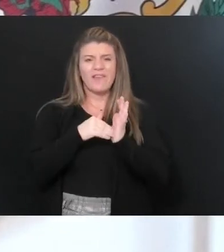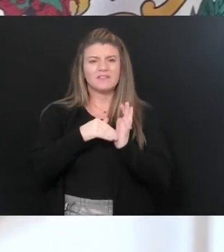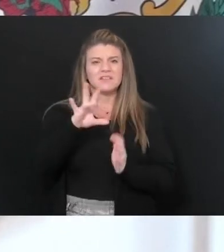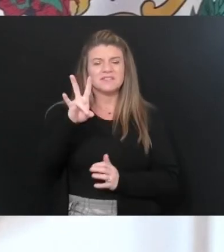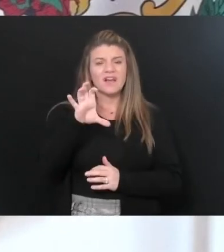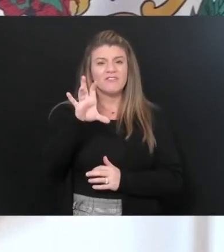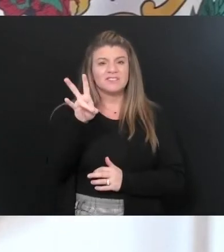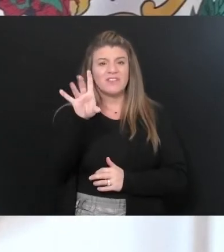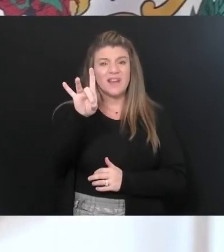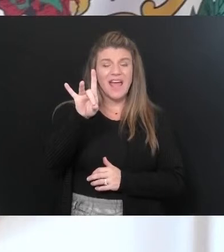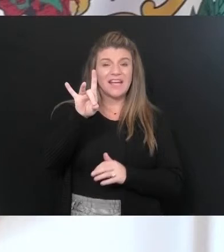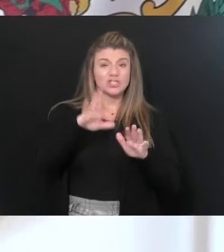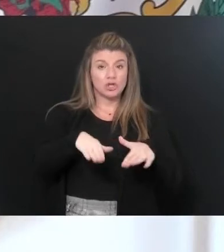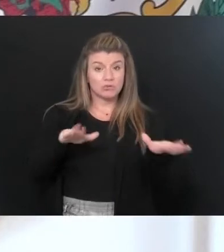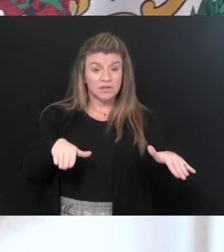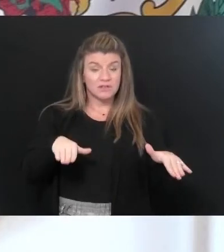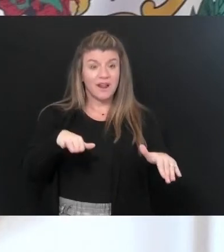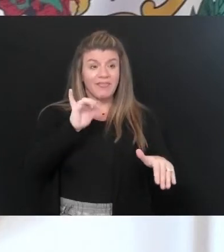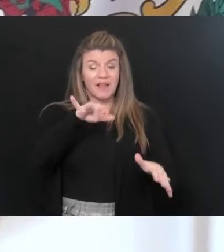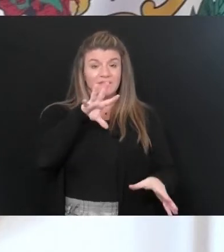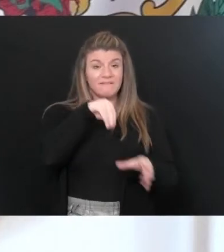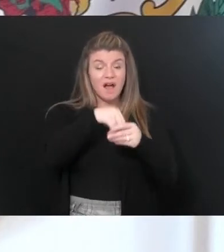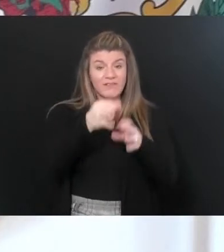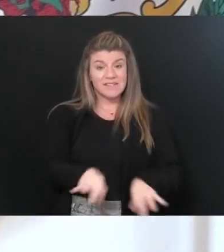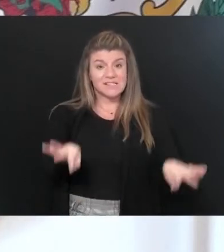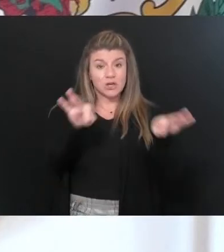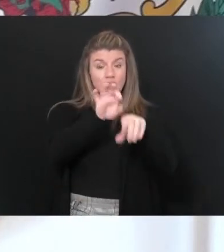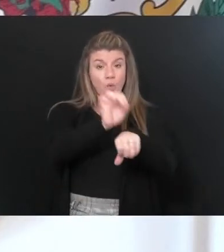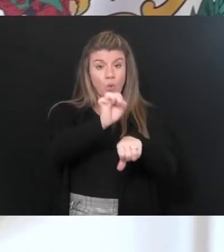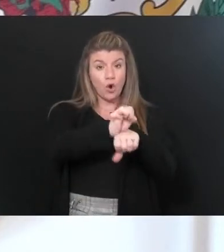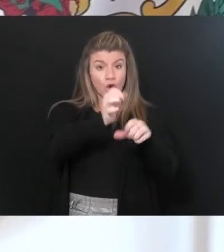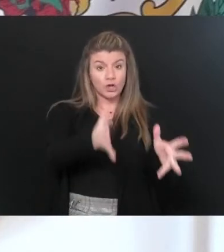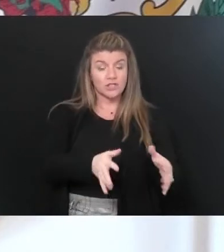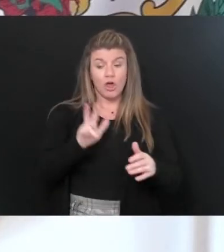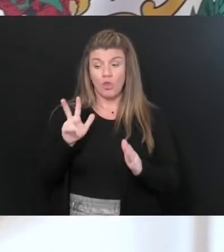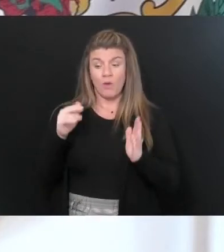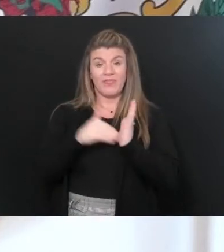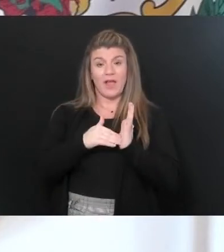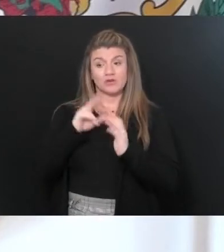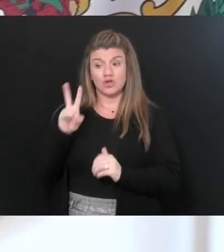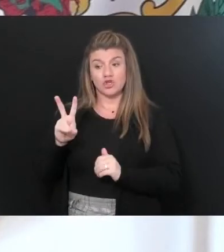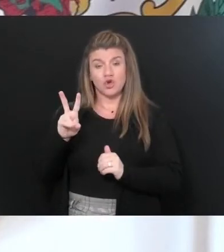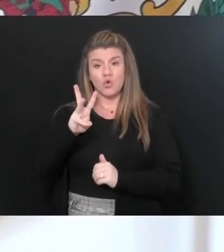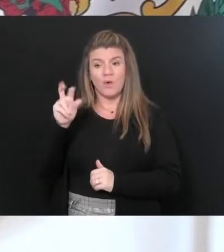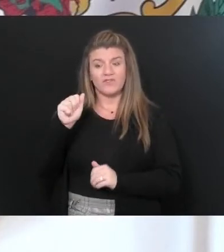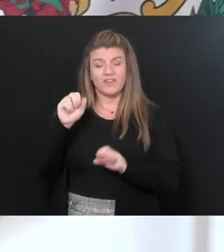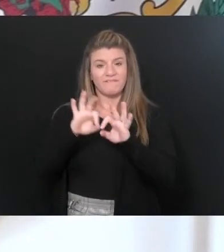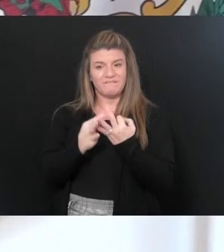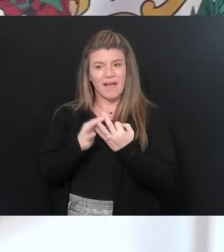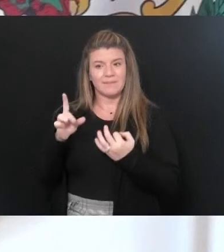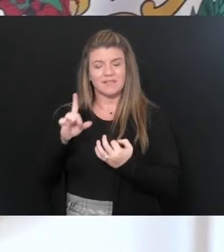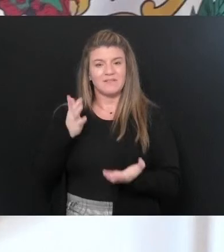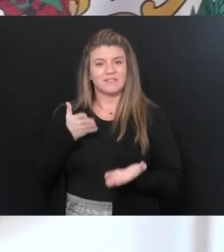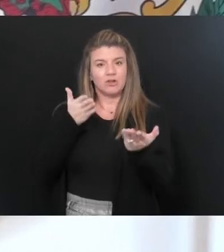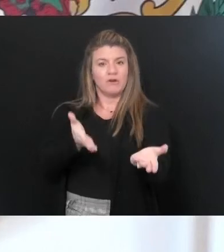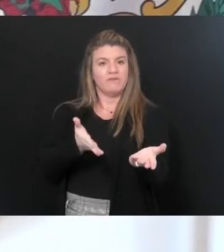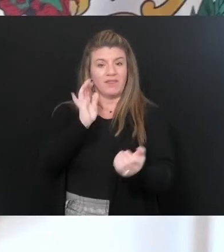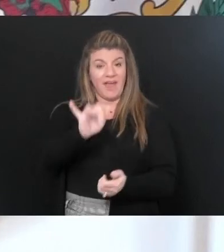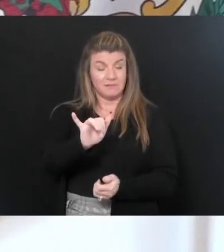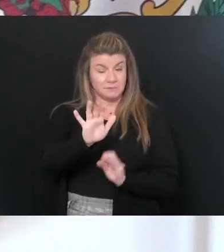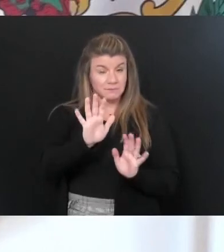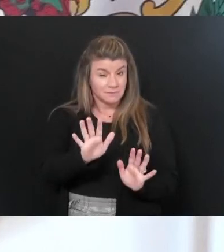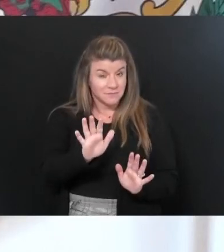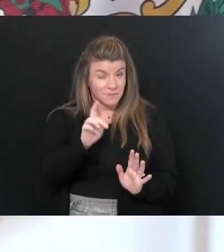4,778 children of essential workers and 3,002 West Virginia families that have been served. Now think about